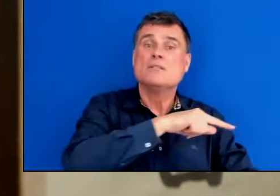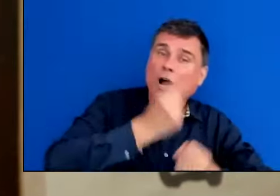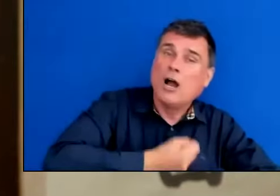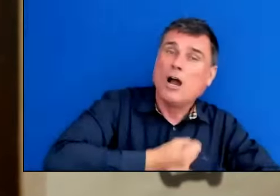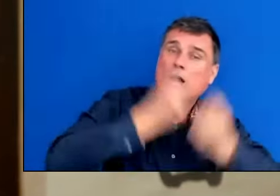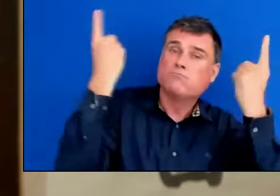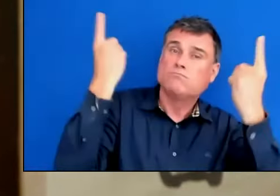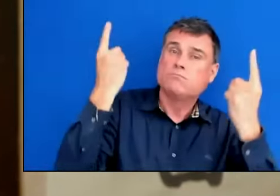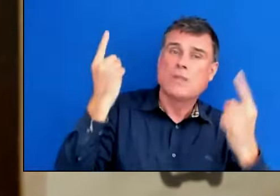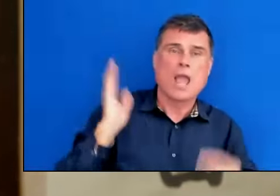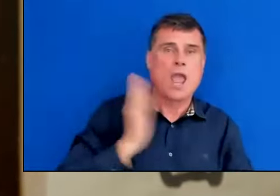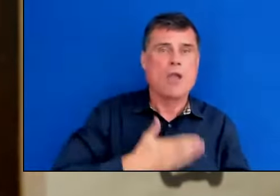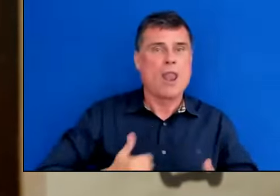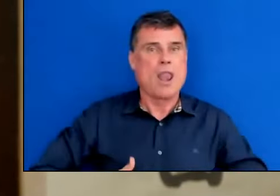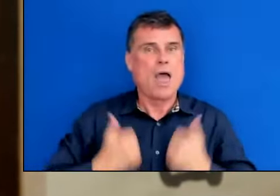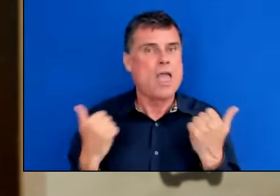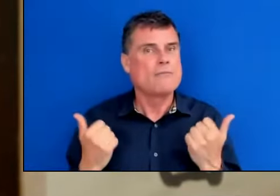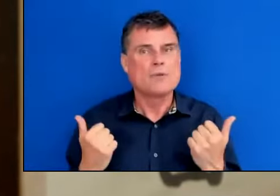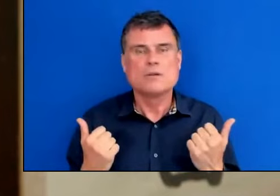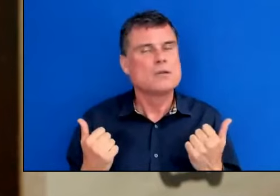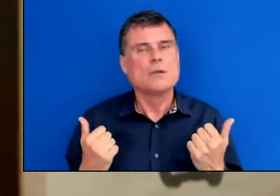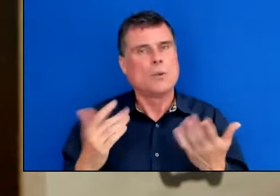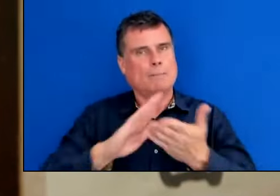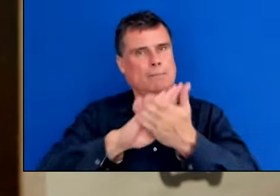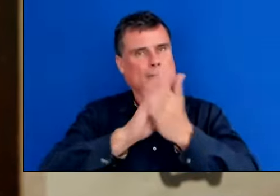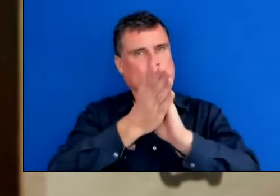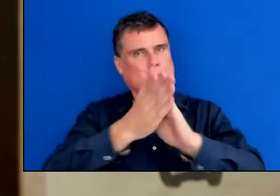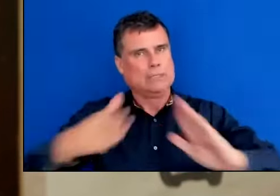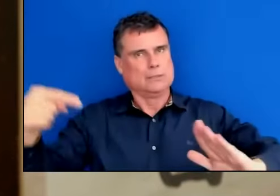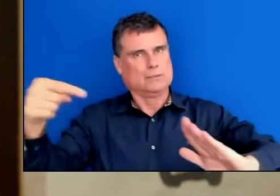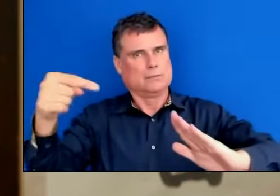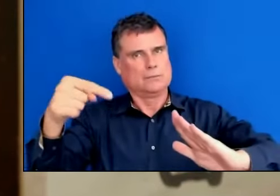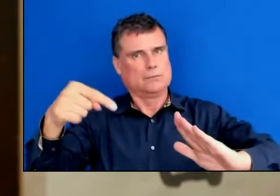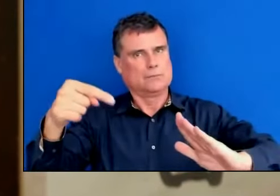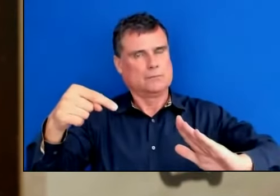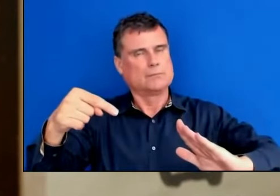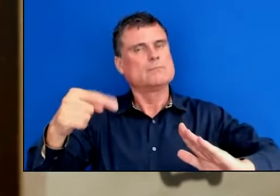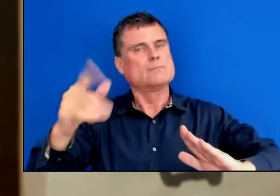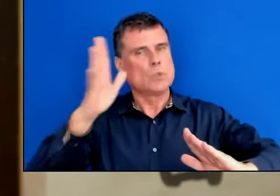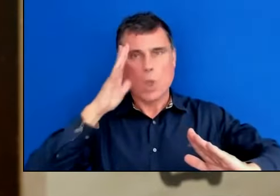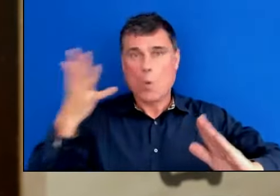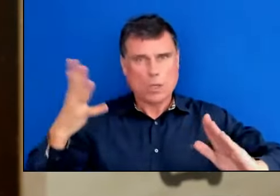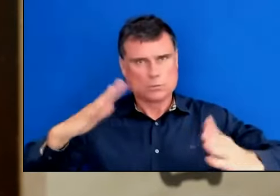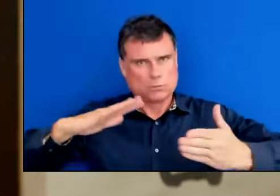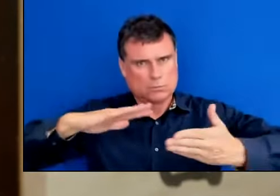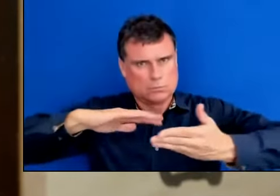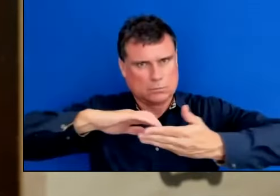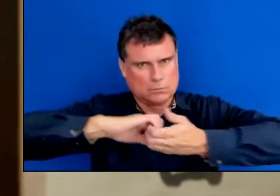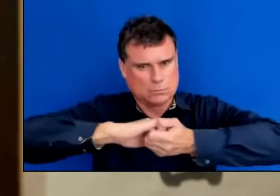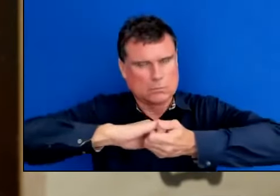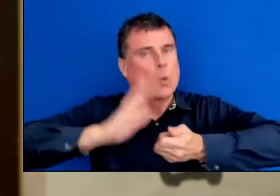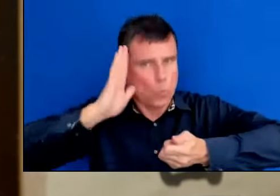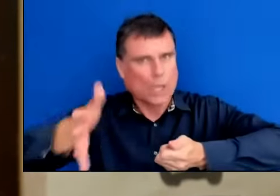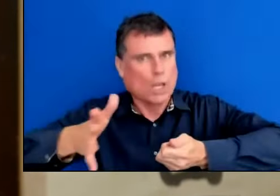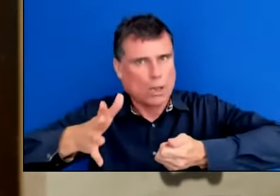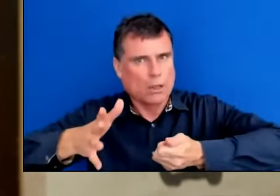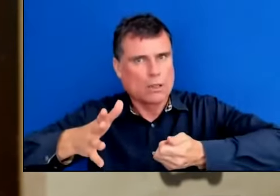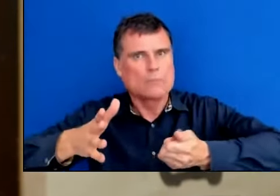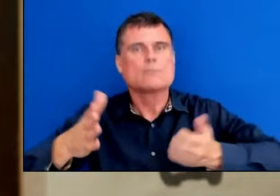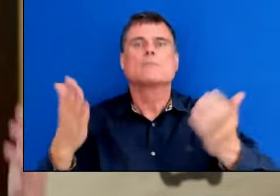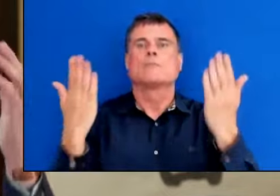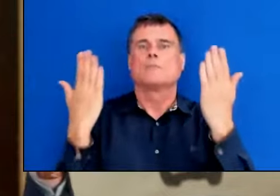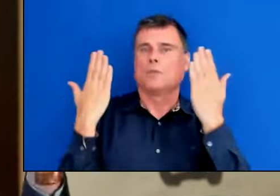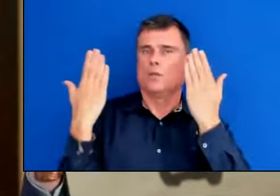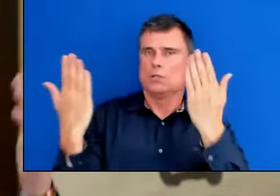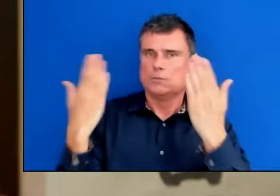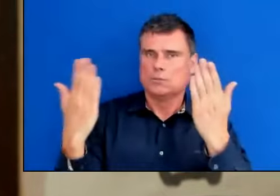and those who do not yet understand the full value of us living together in peace, we'll come together one day. There's always hope. Let's say